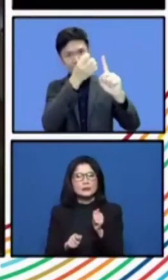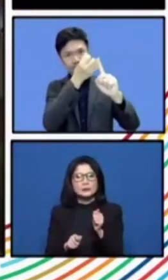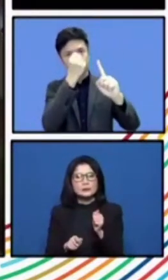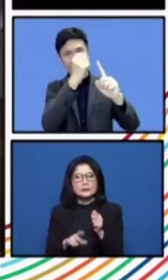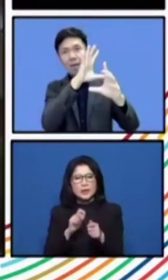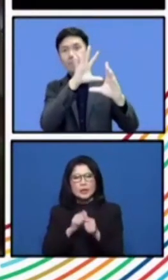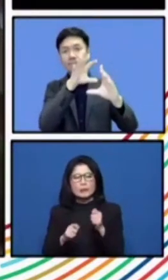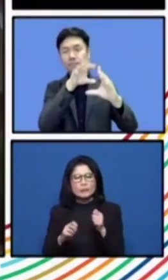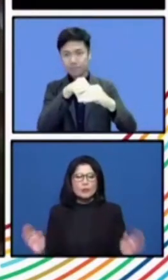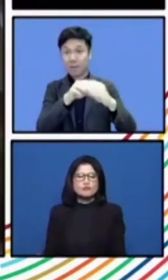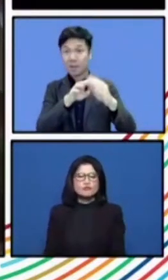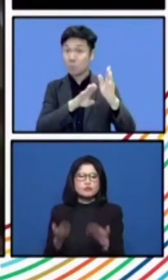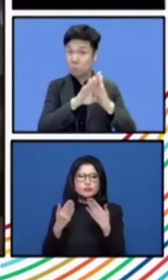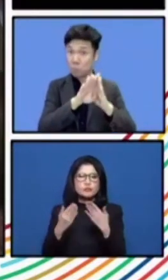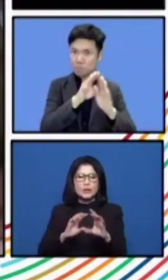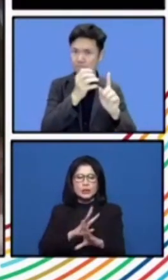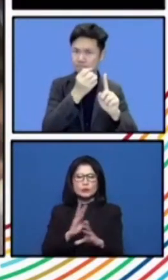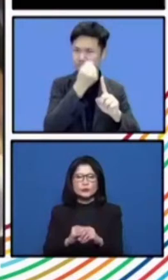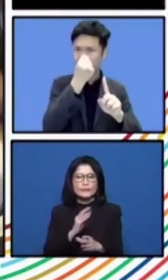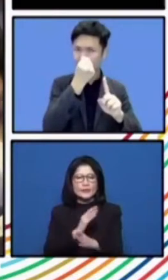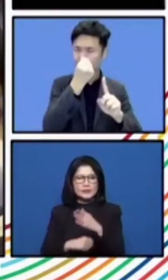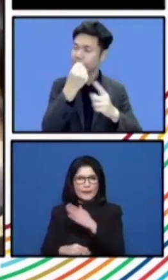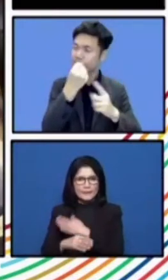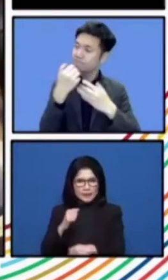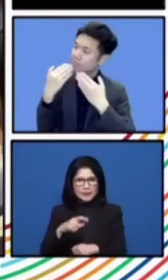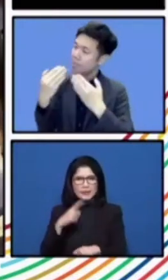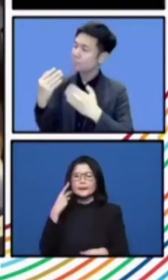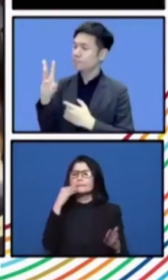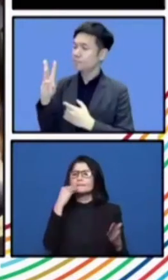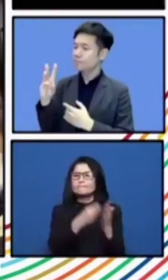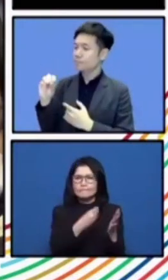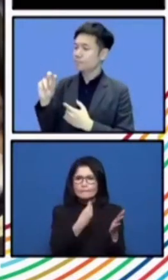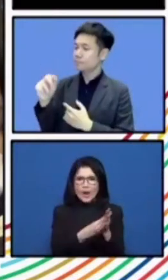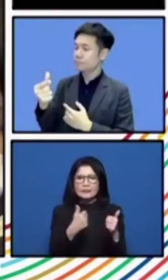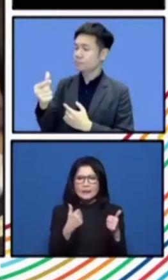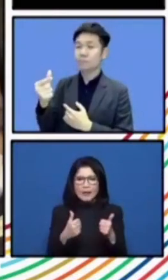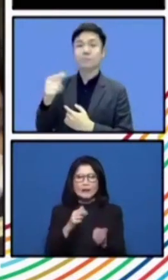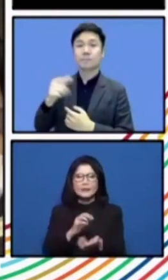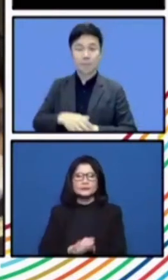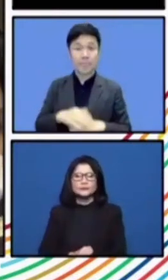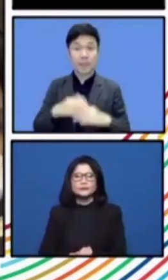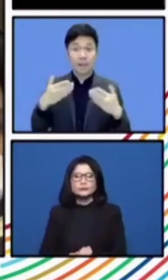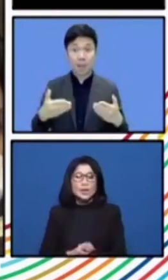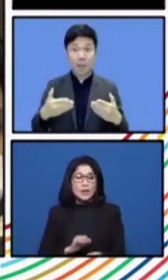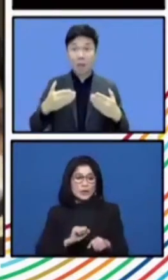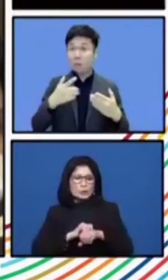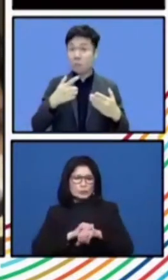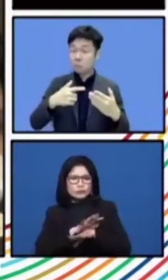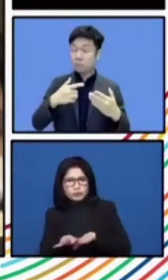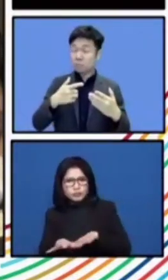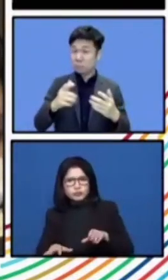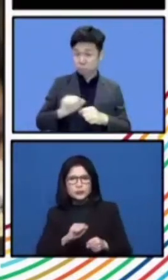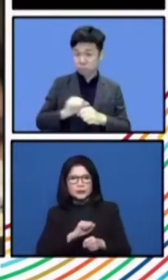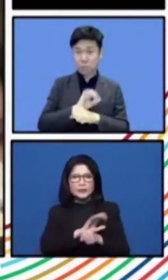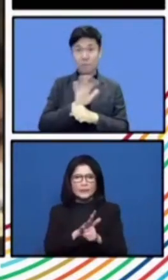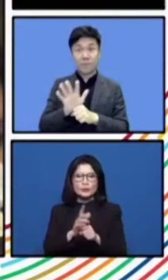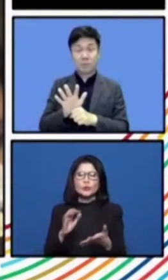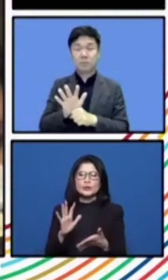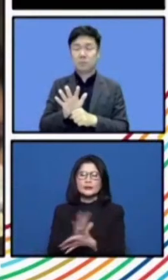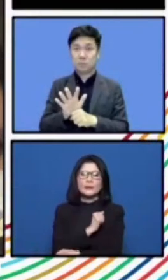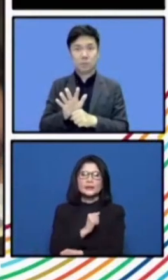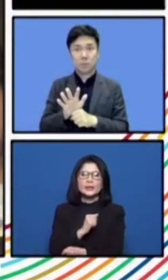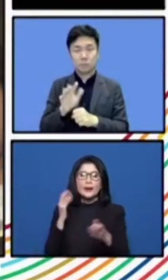reality the impact of covid-19 offers an opportunity for Malaysia to review past policies